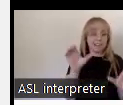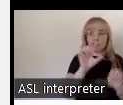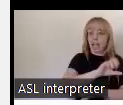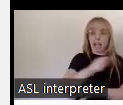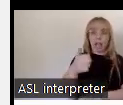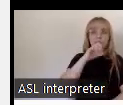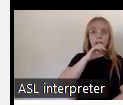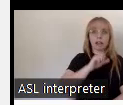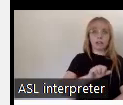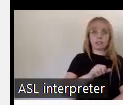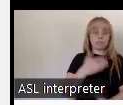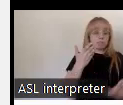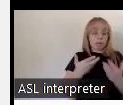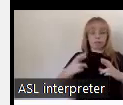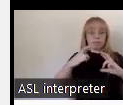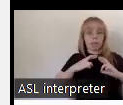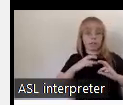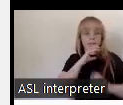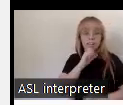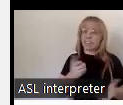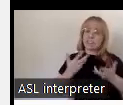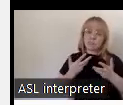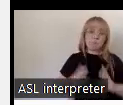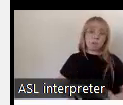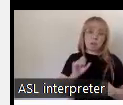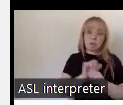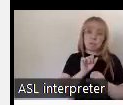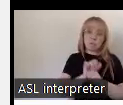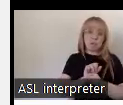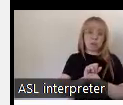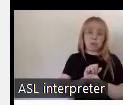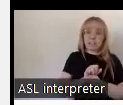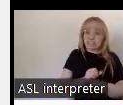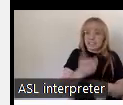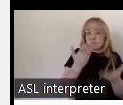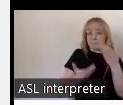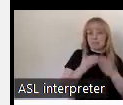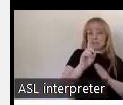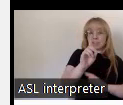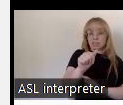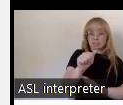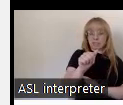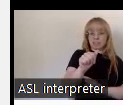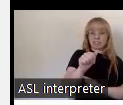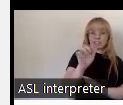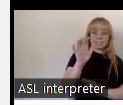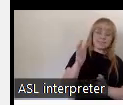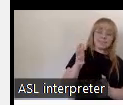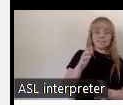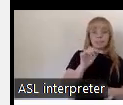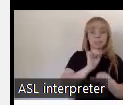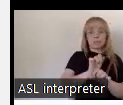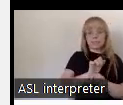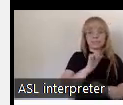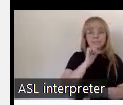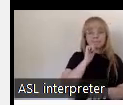age. Maybe they're retirement age and they don't want to work anymore. Maybe their disability is at a place where work isn't an